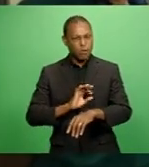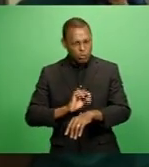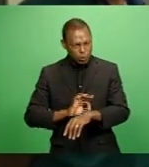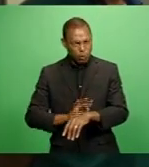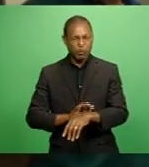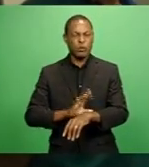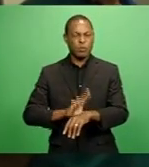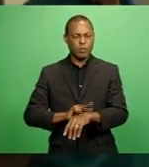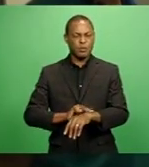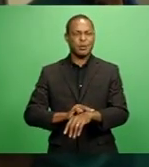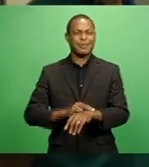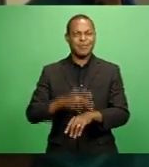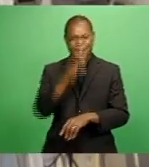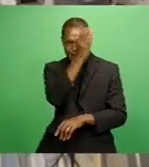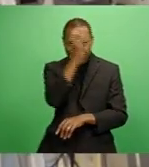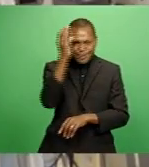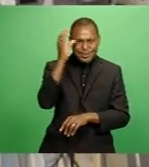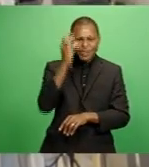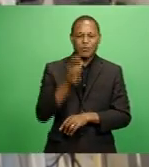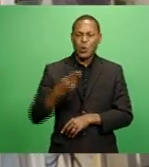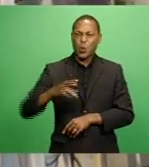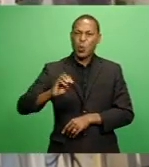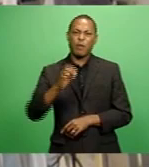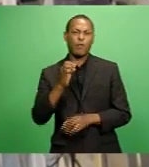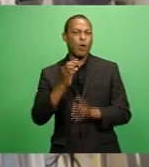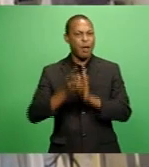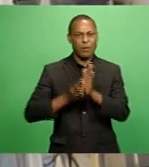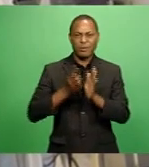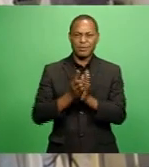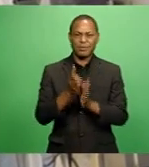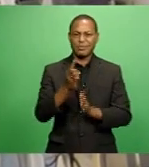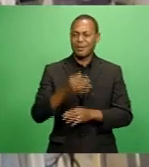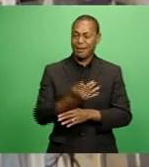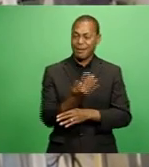can be here on site 24 hours a day.